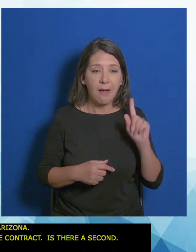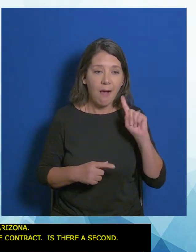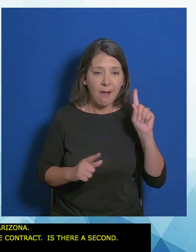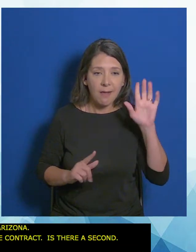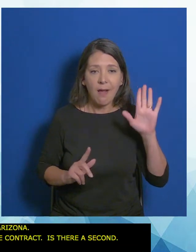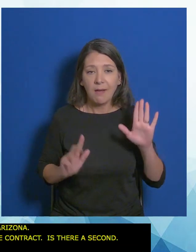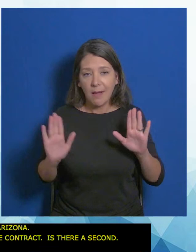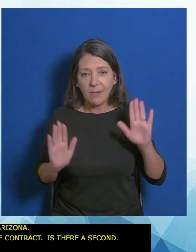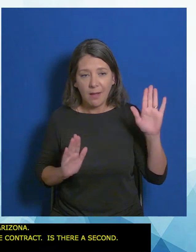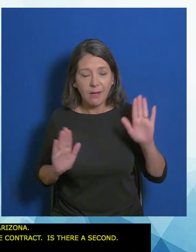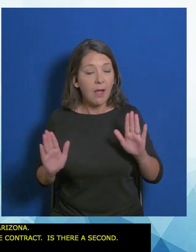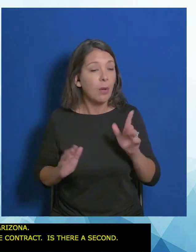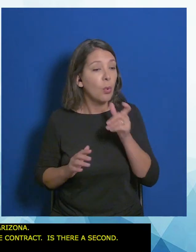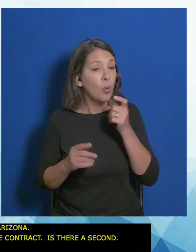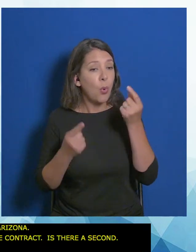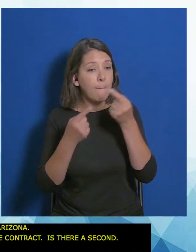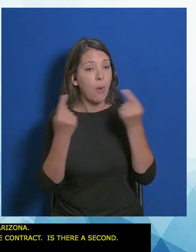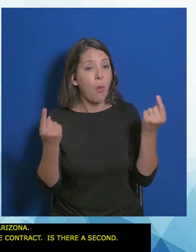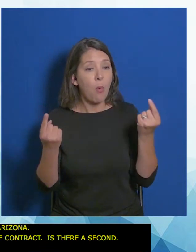Any opposed?